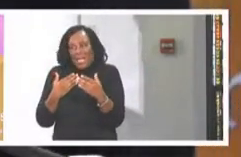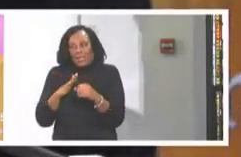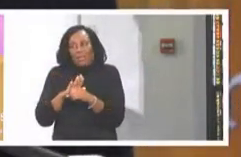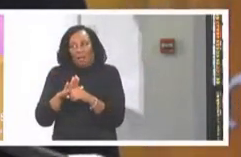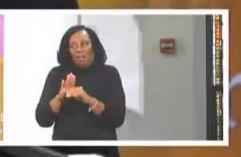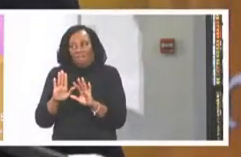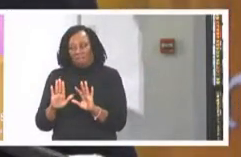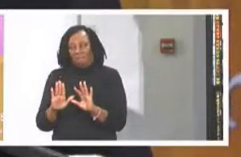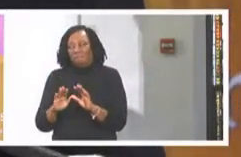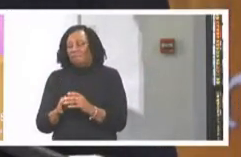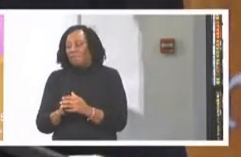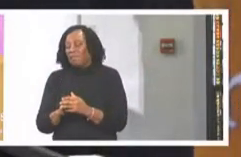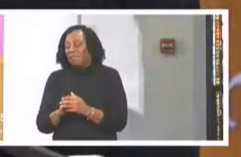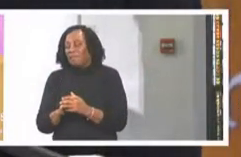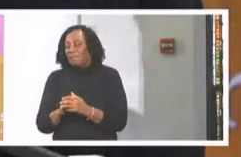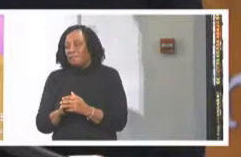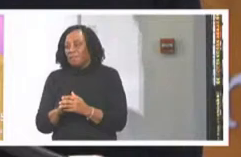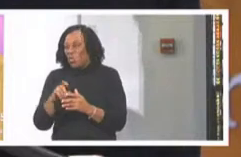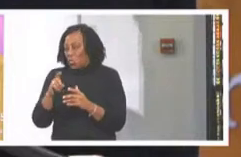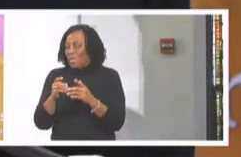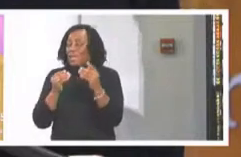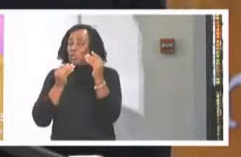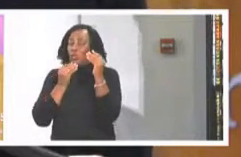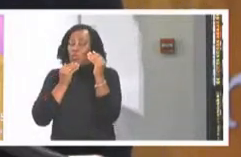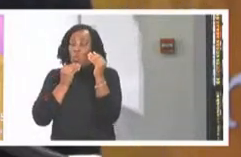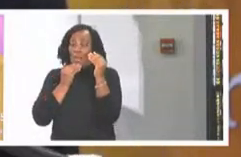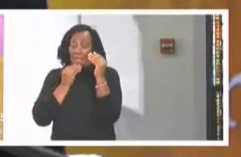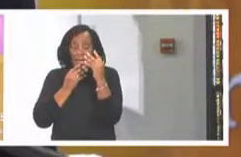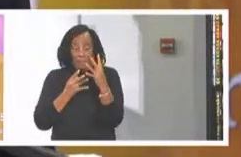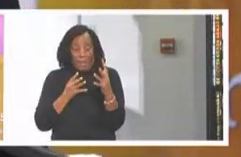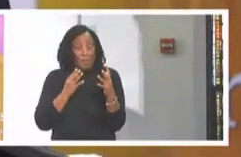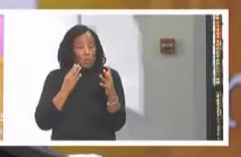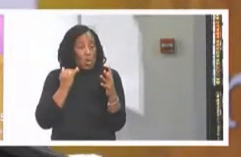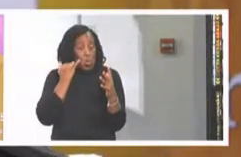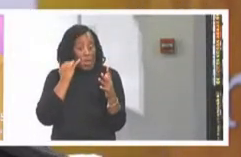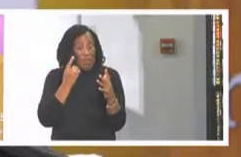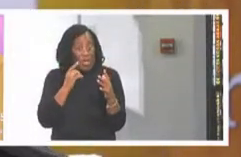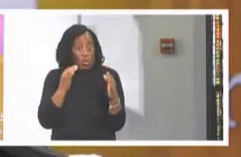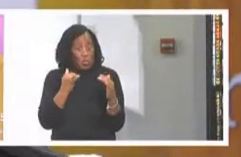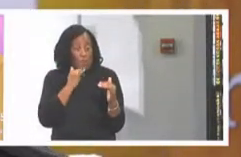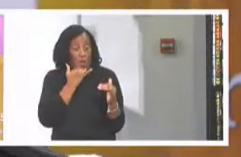Amen. We'll let people know when they messed up, but we don't let them know when they do good.